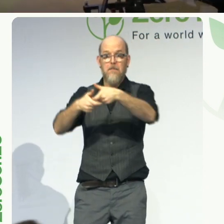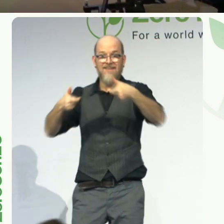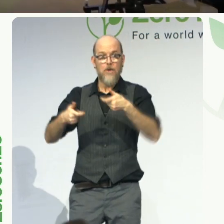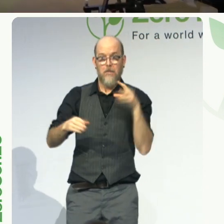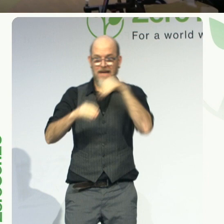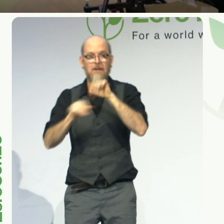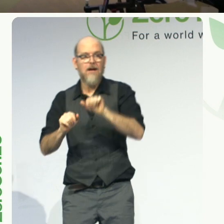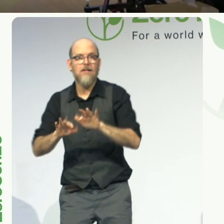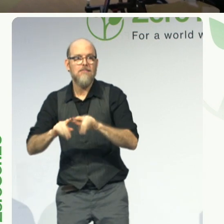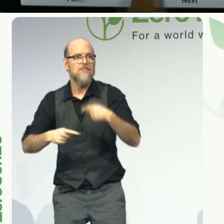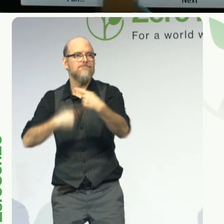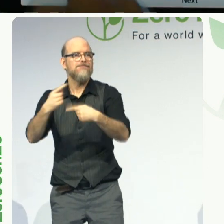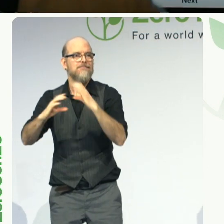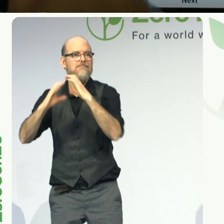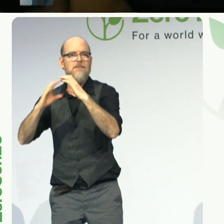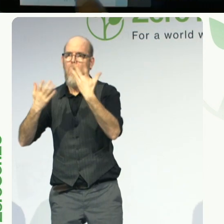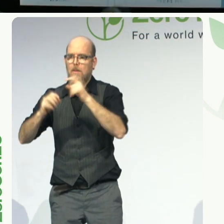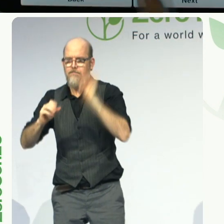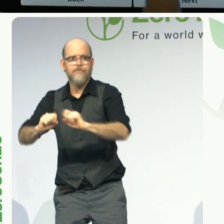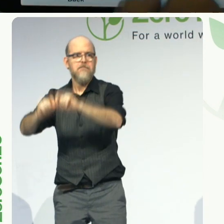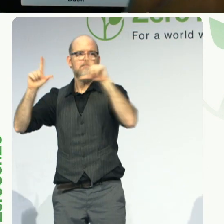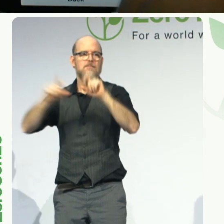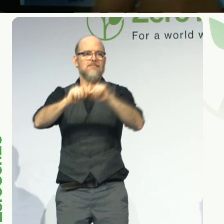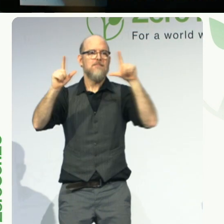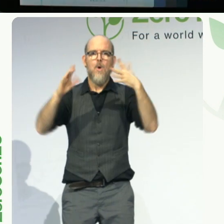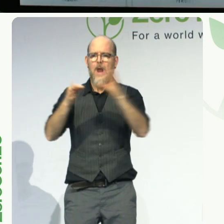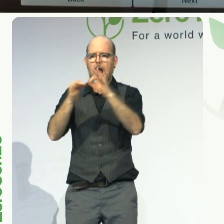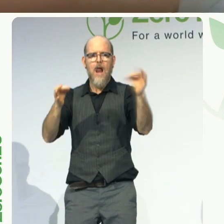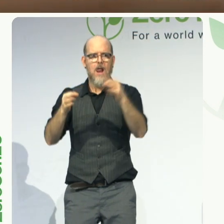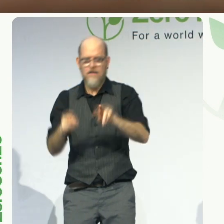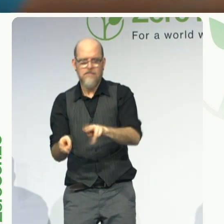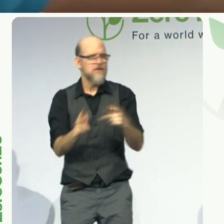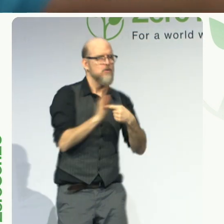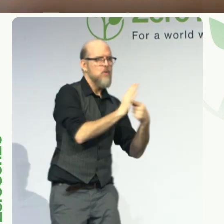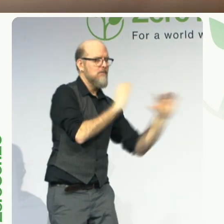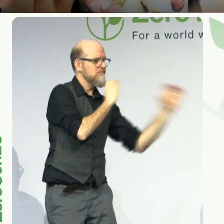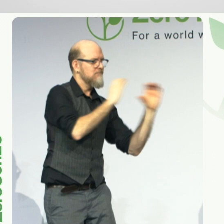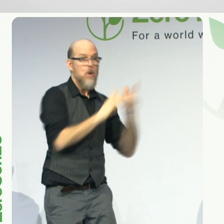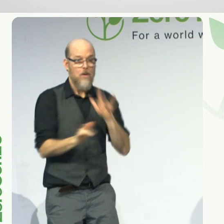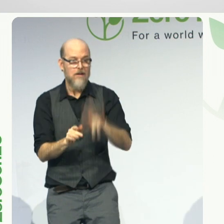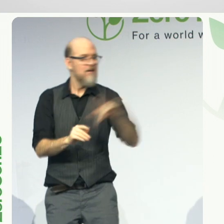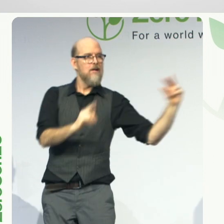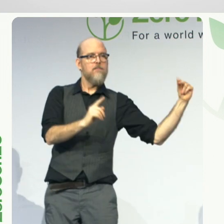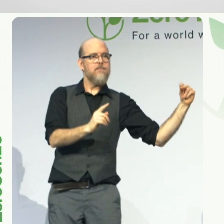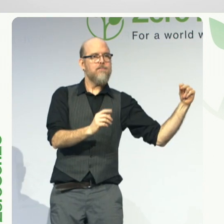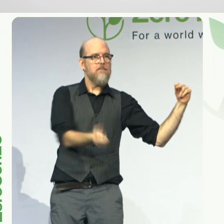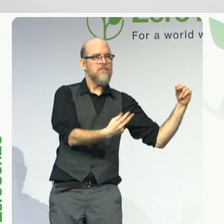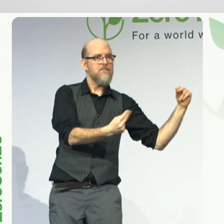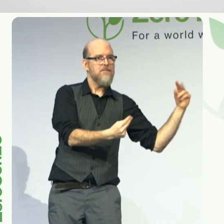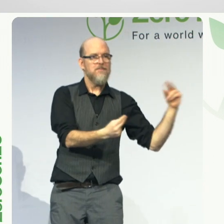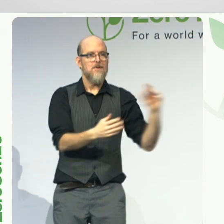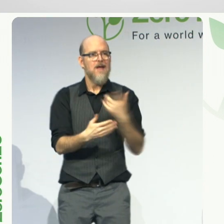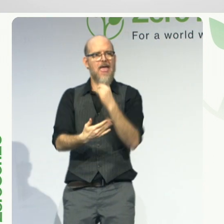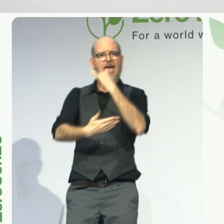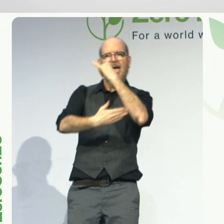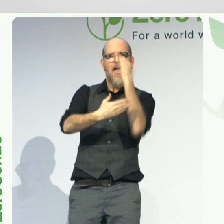and phrases which can be shown to others or read aloud. The software uses artificial intelligence to respond to the